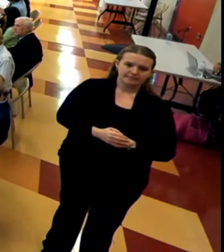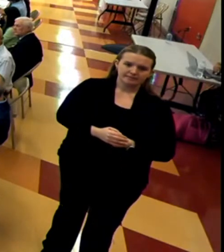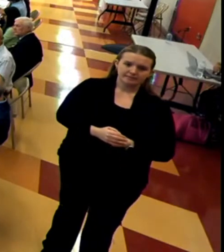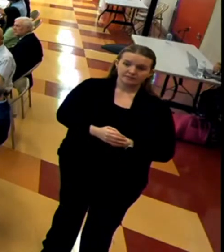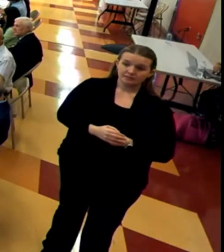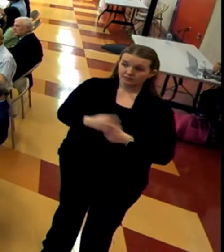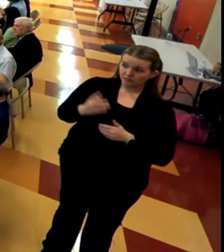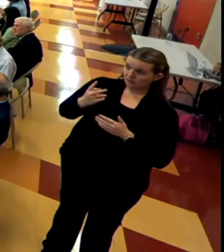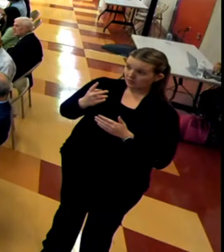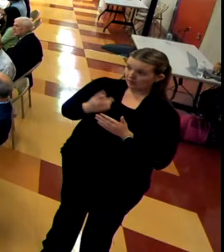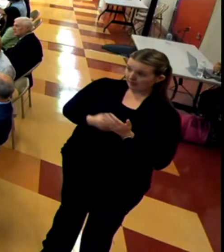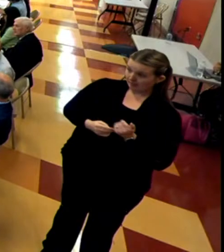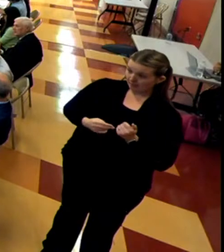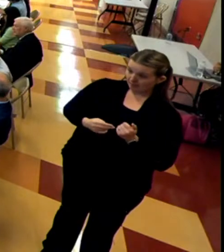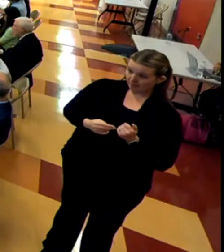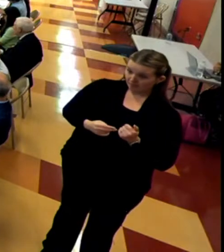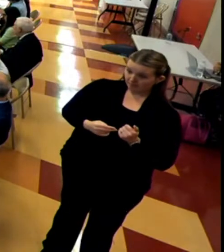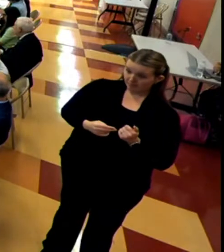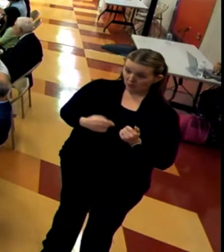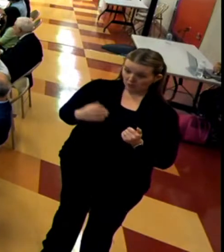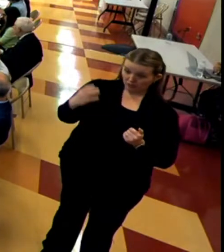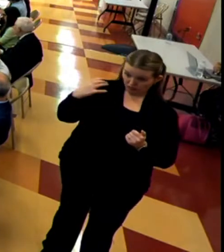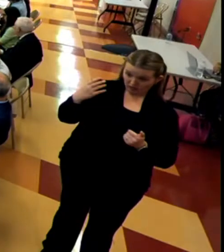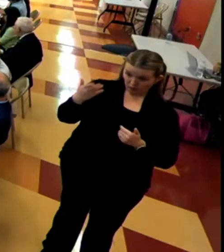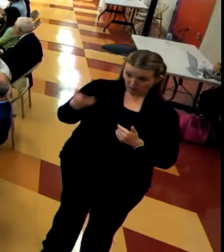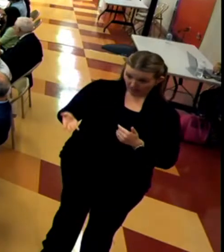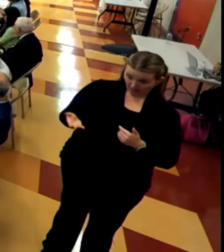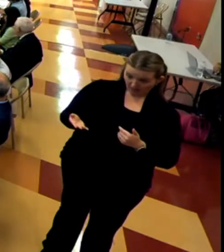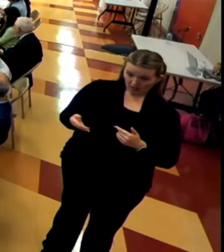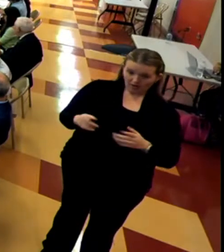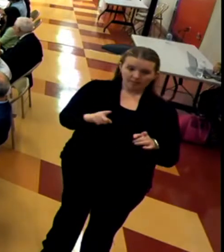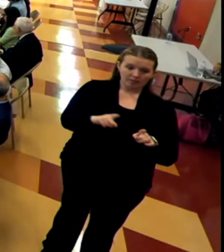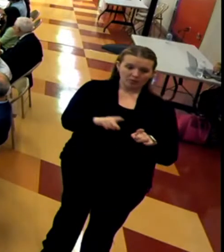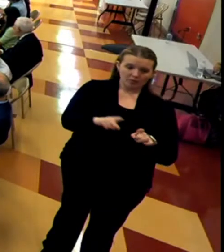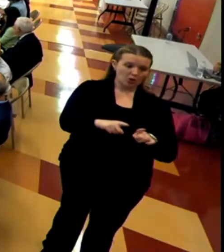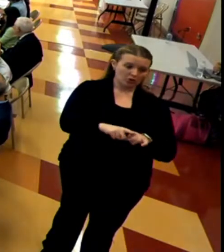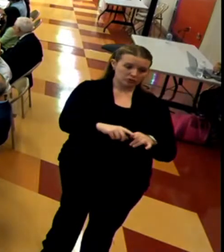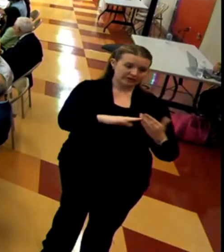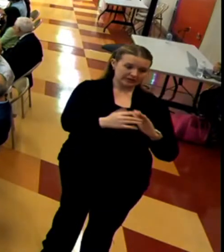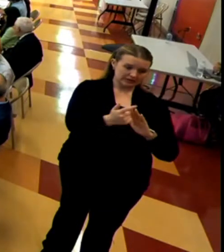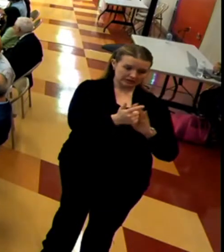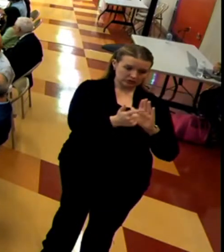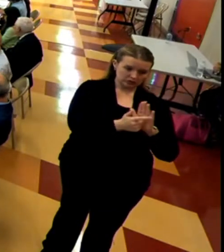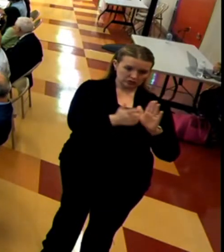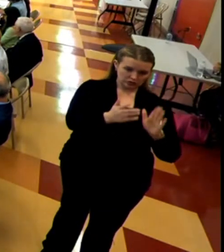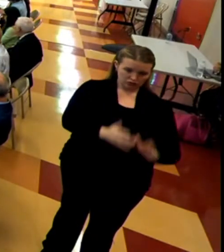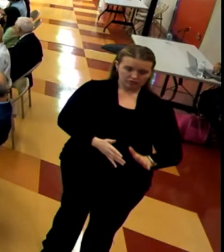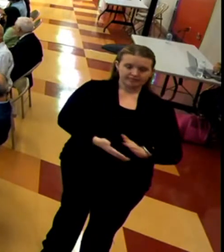Both co-chairs were there, as well as the city attorney.